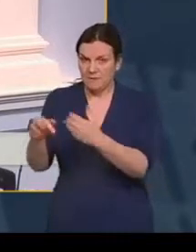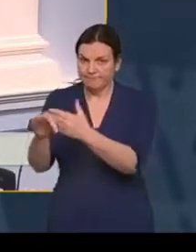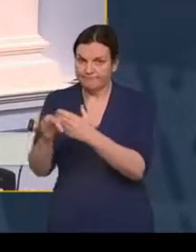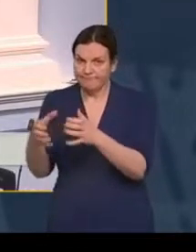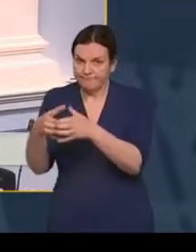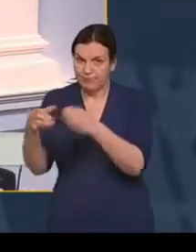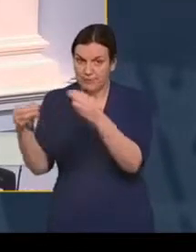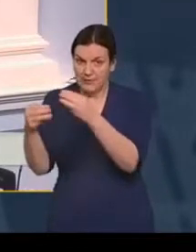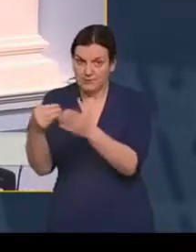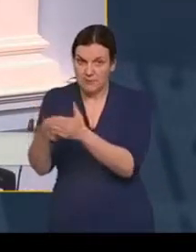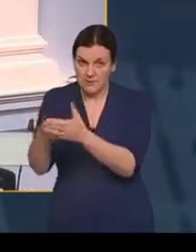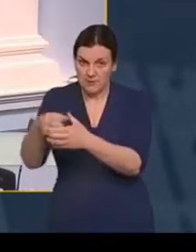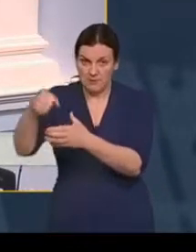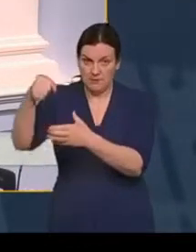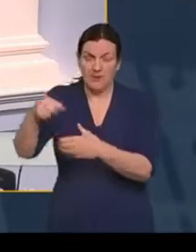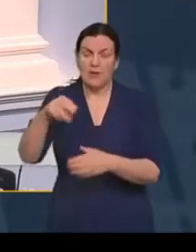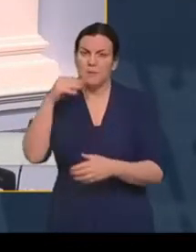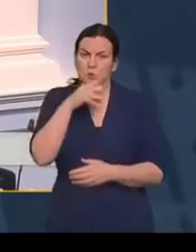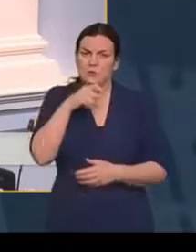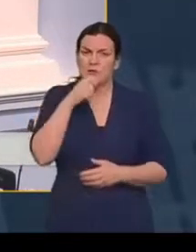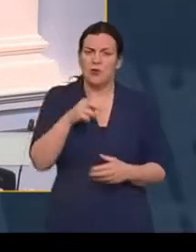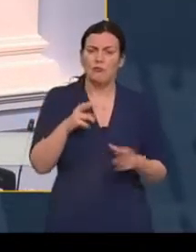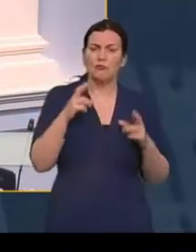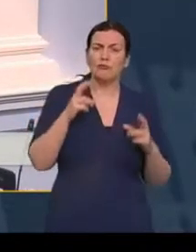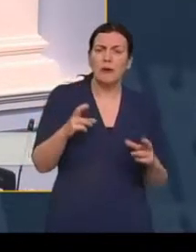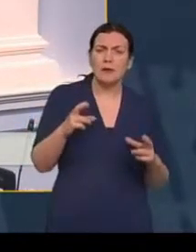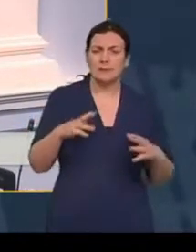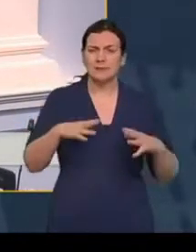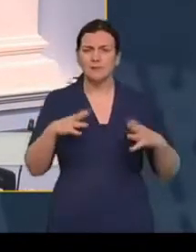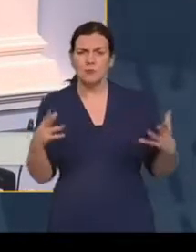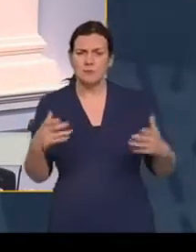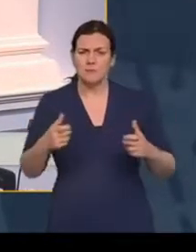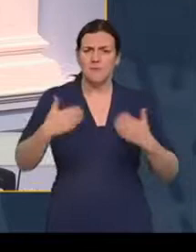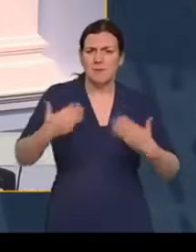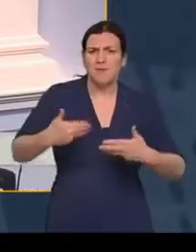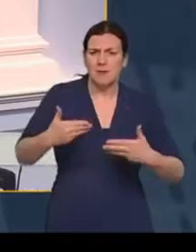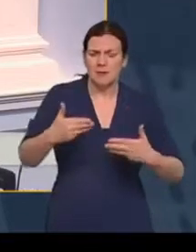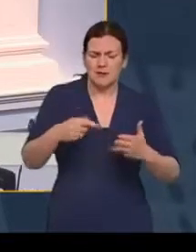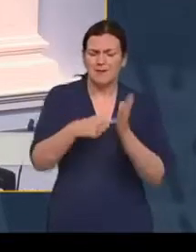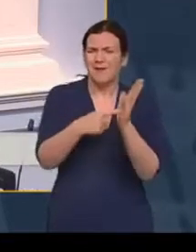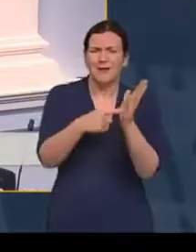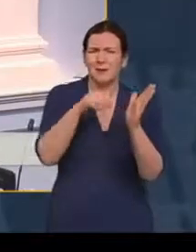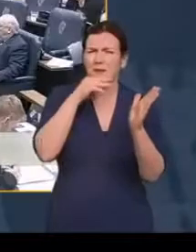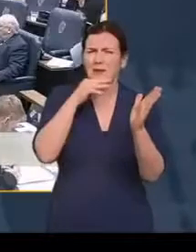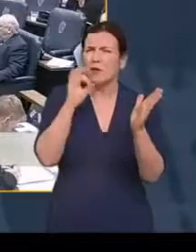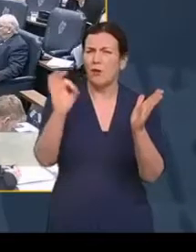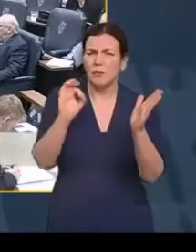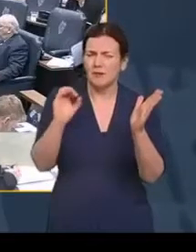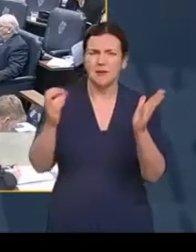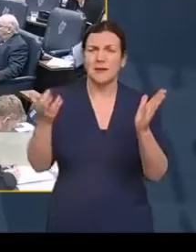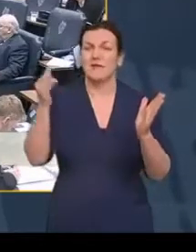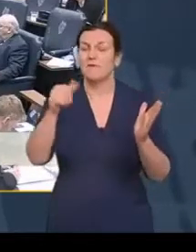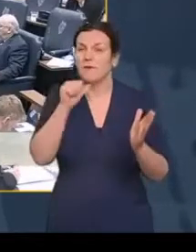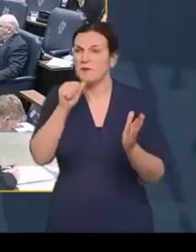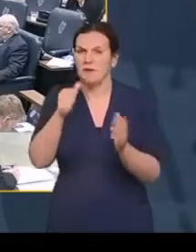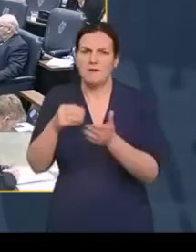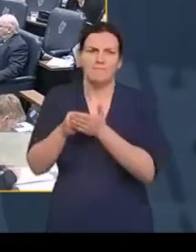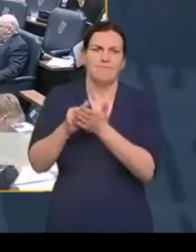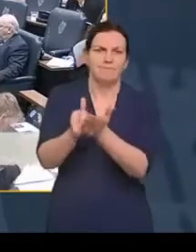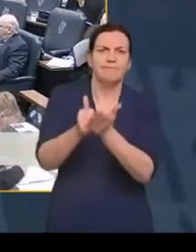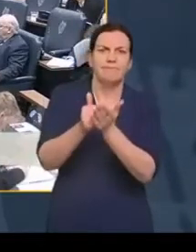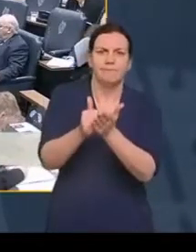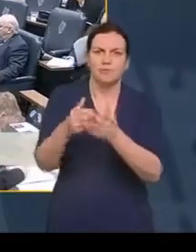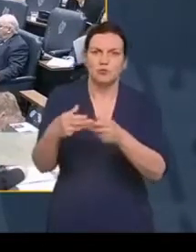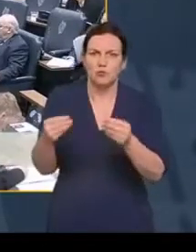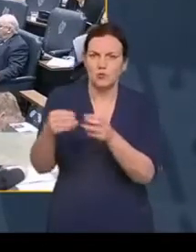state that rights and liberties without backup and resources are meaningless, and it's important that we have that. And